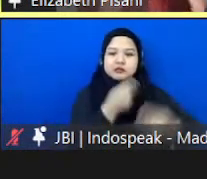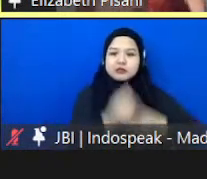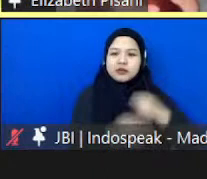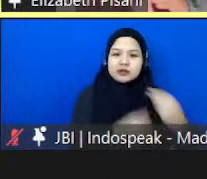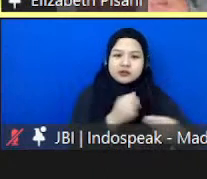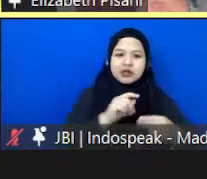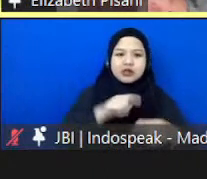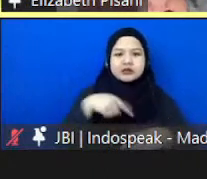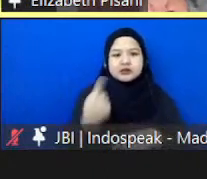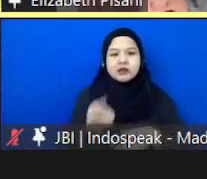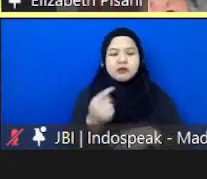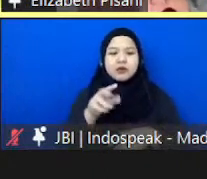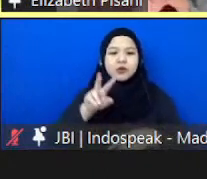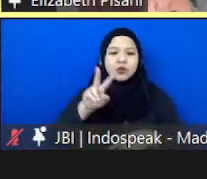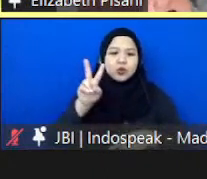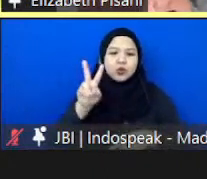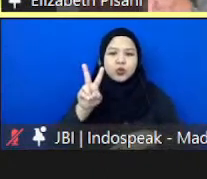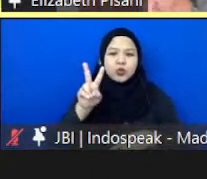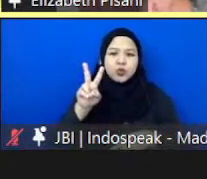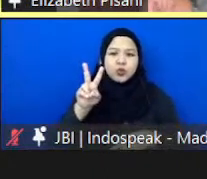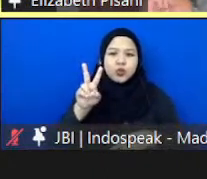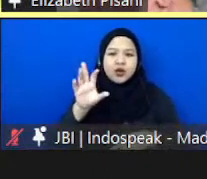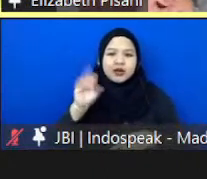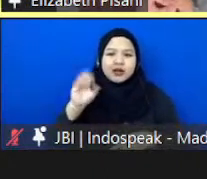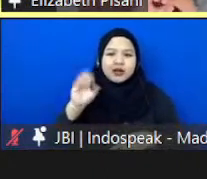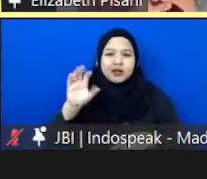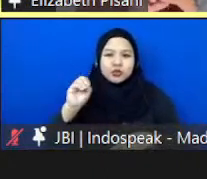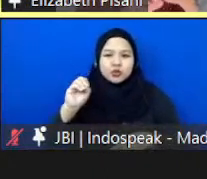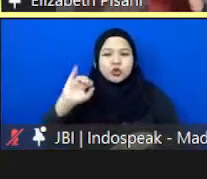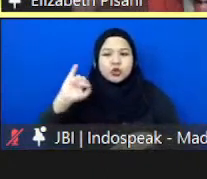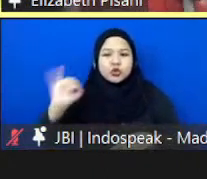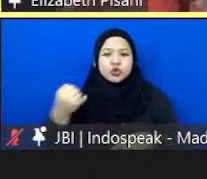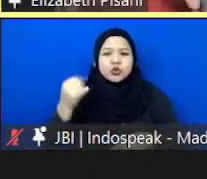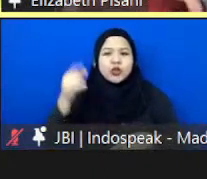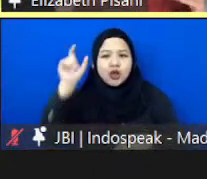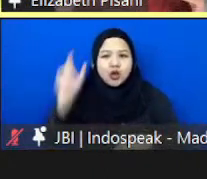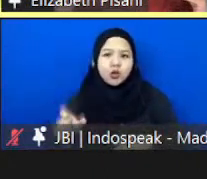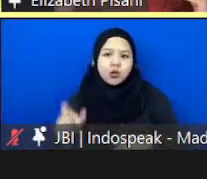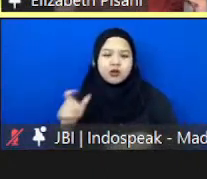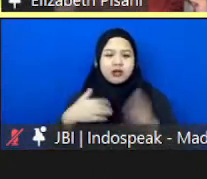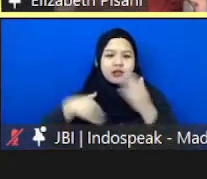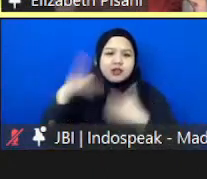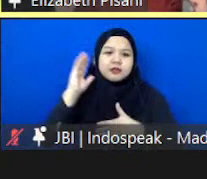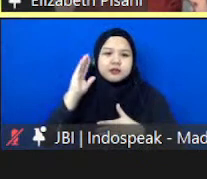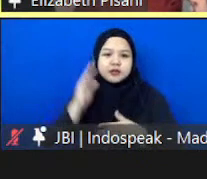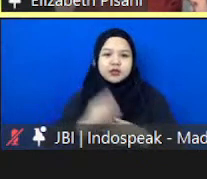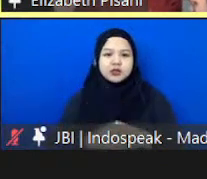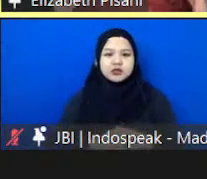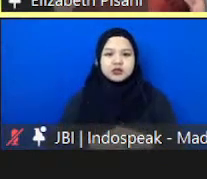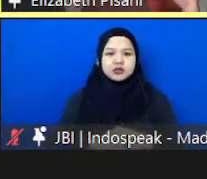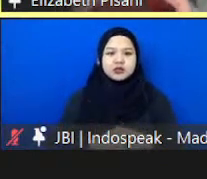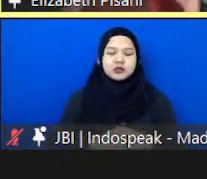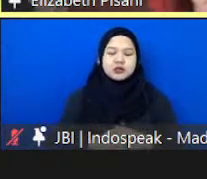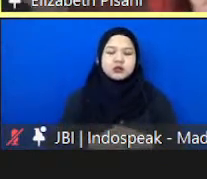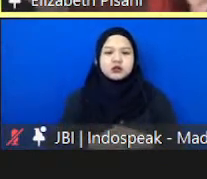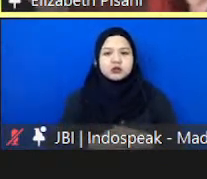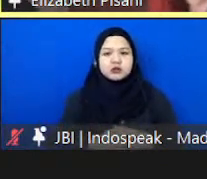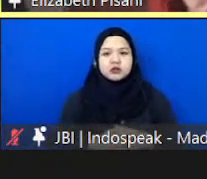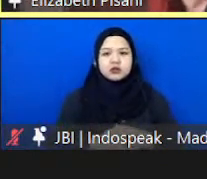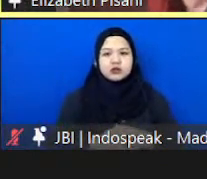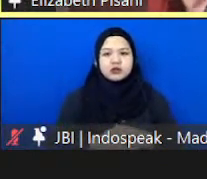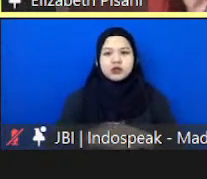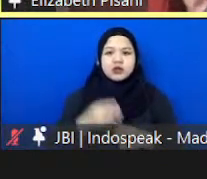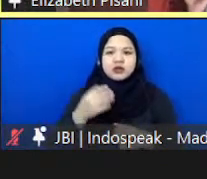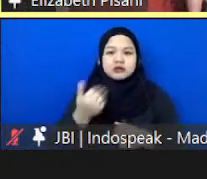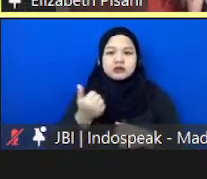now 230 million people, and you're giving them universal